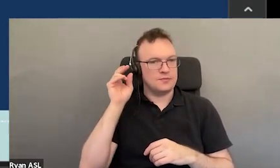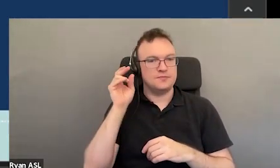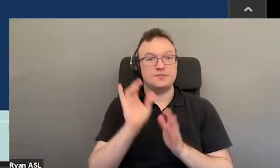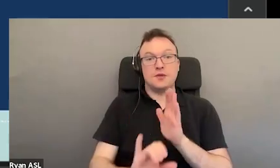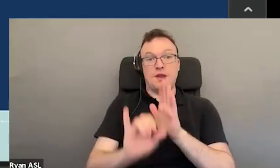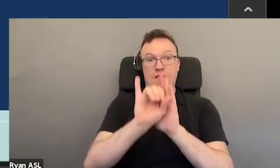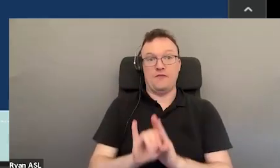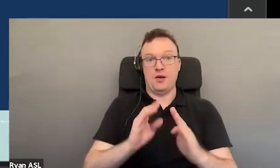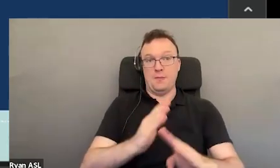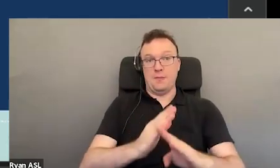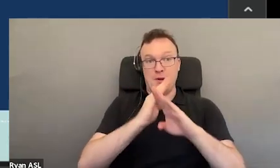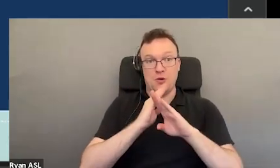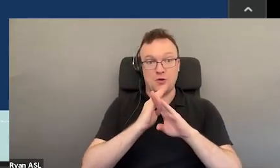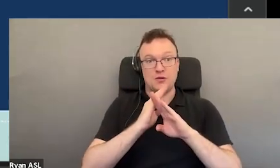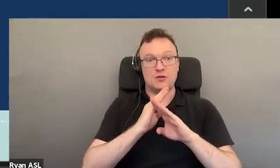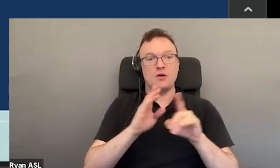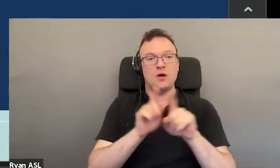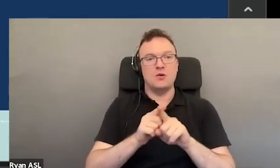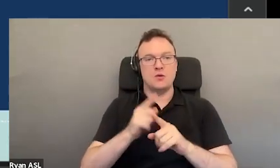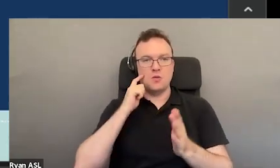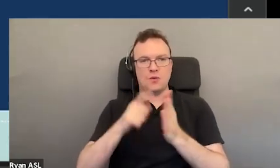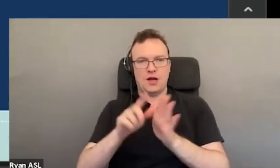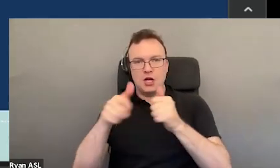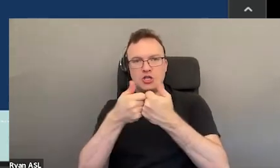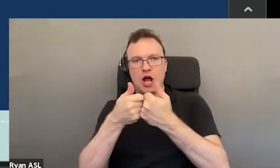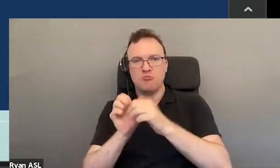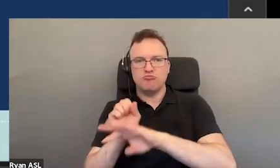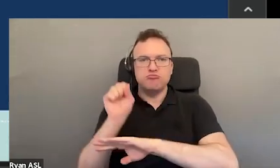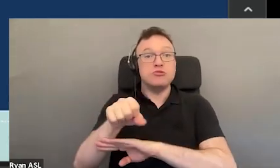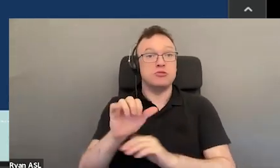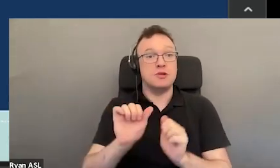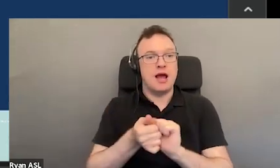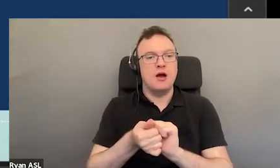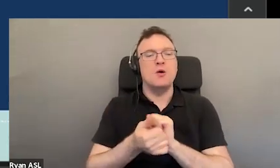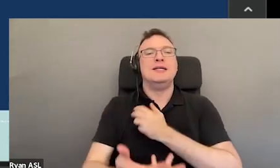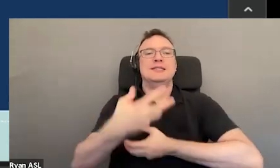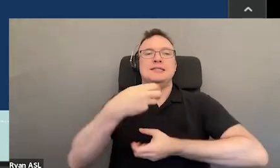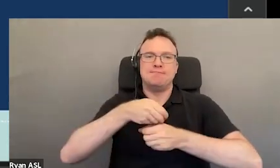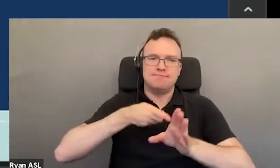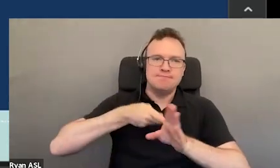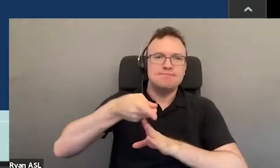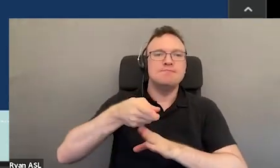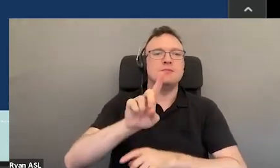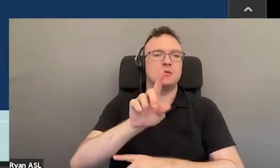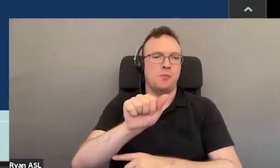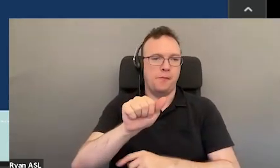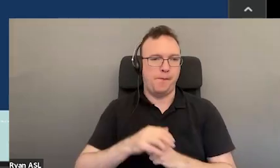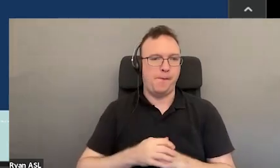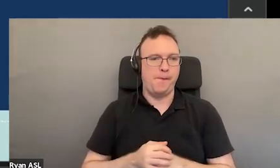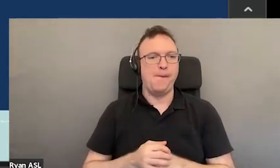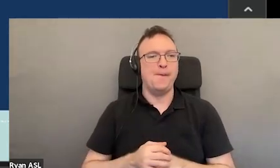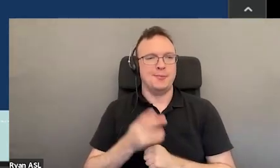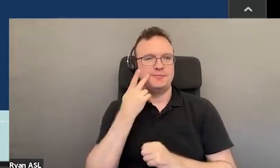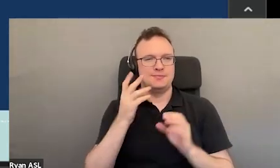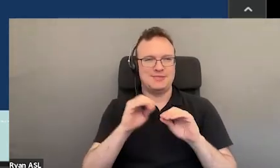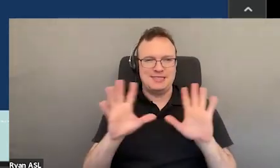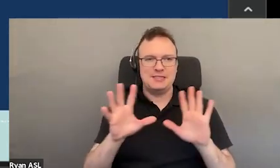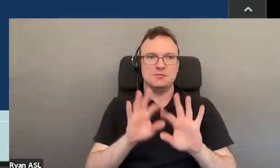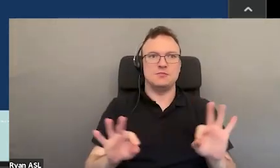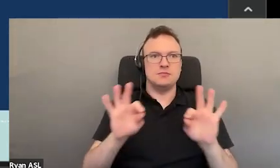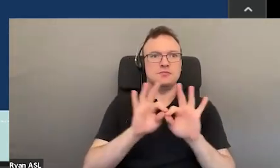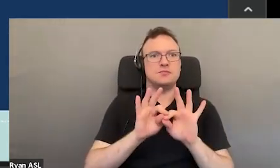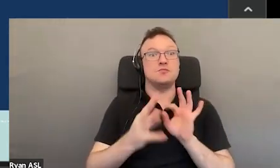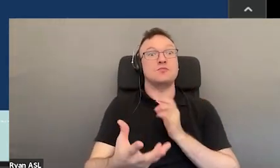identifying barriers and overcoming challenges when it comes to disability inclusion in the workplace. We do see a clear case for inclusive